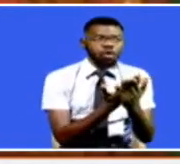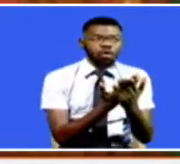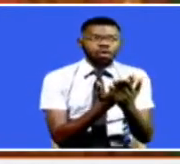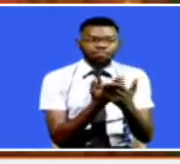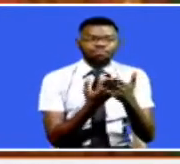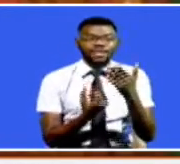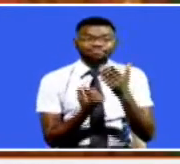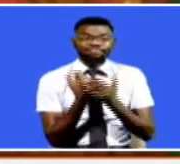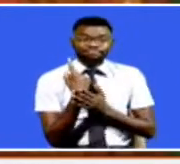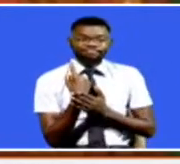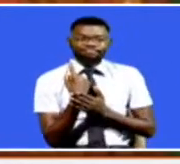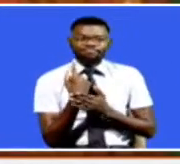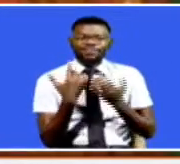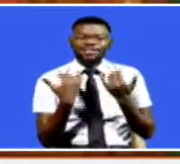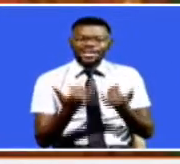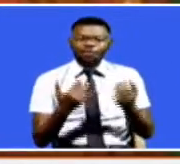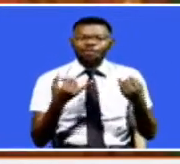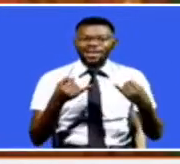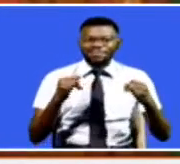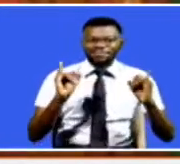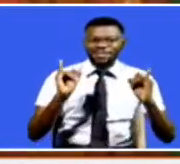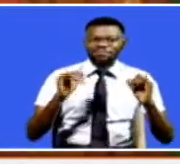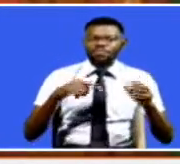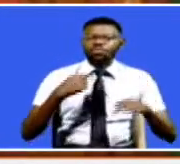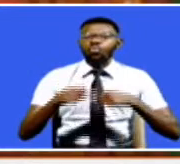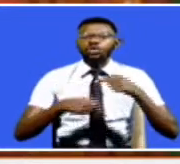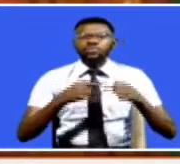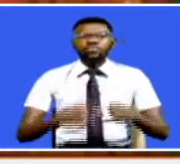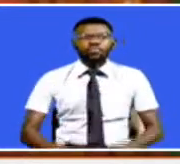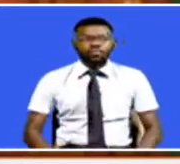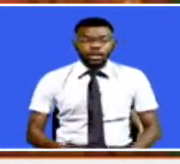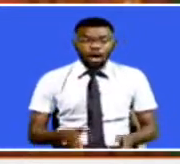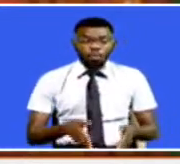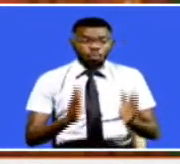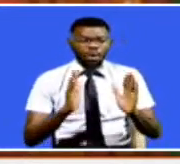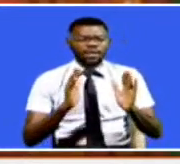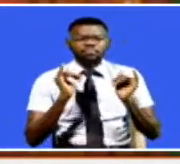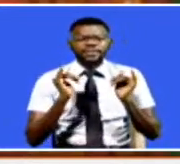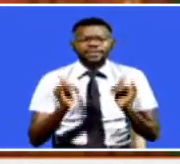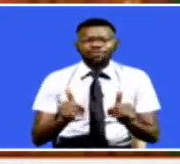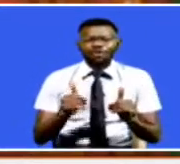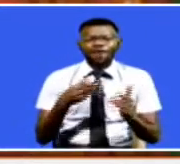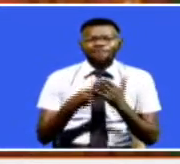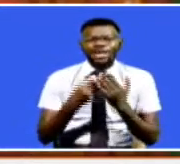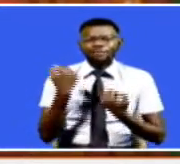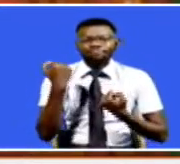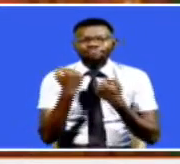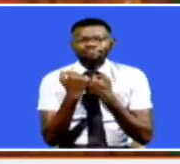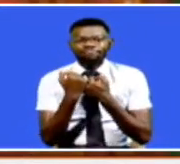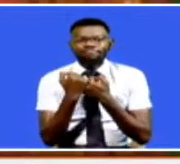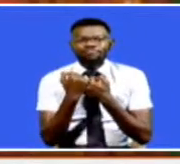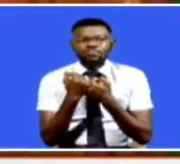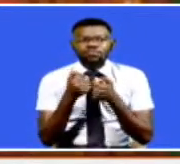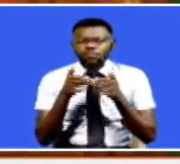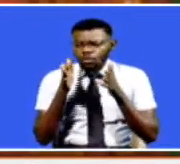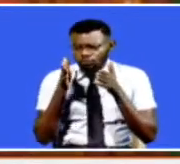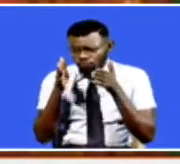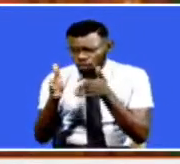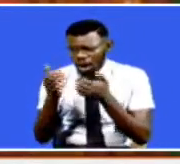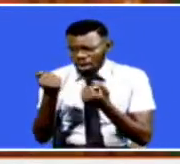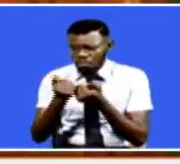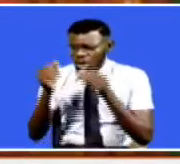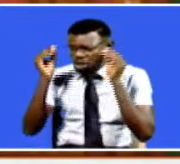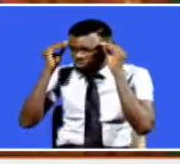now implementing. The new model for financial support is student-centered